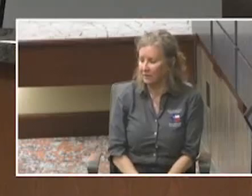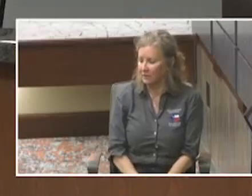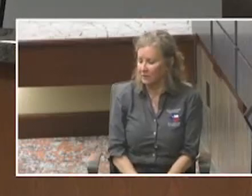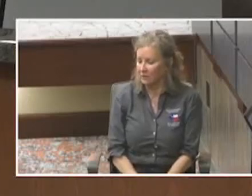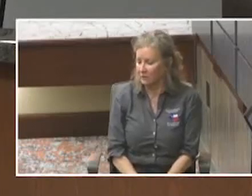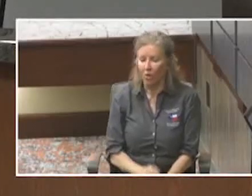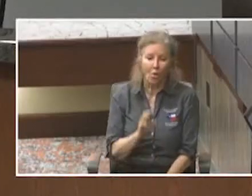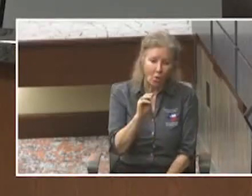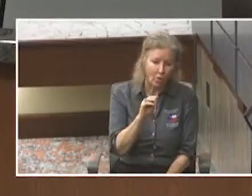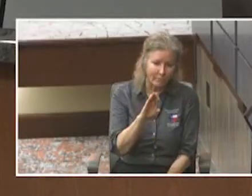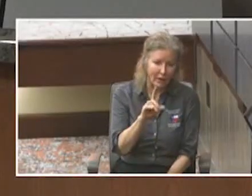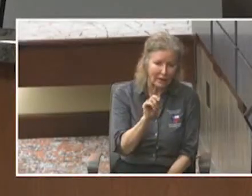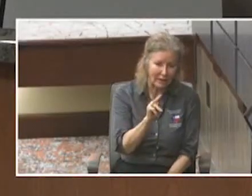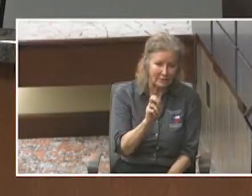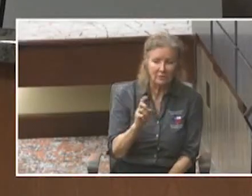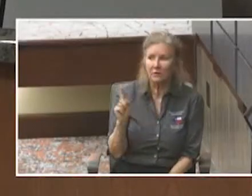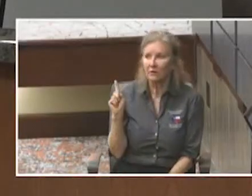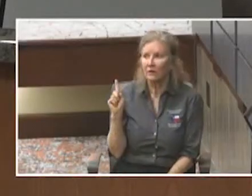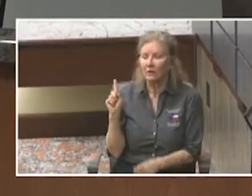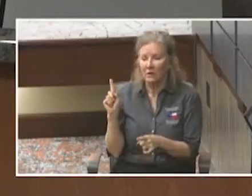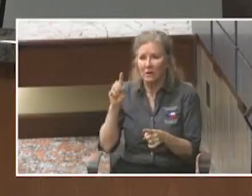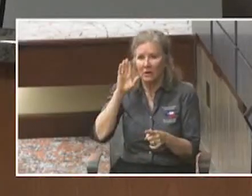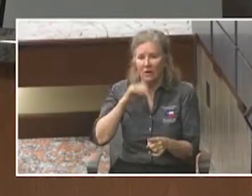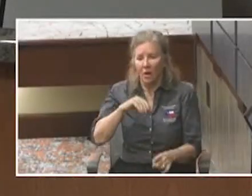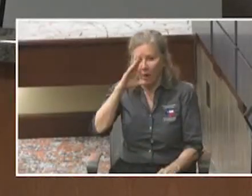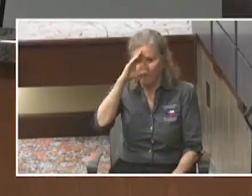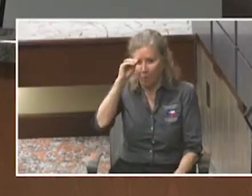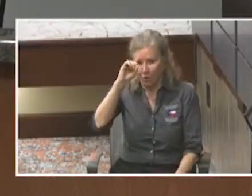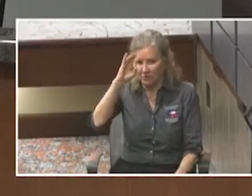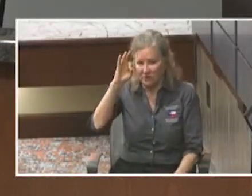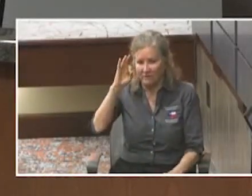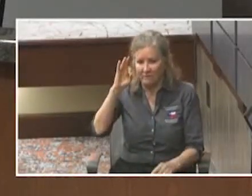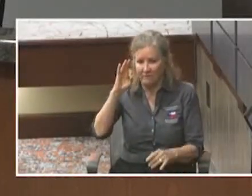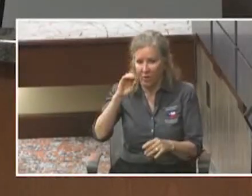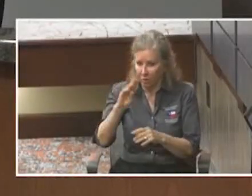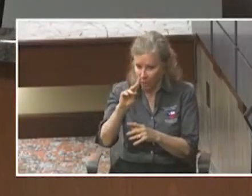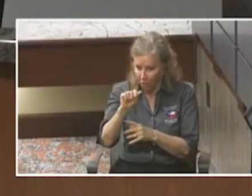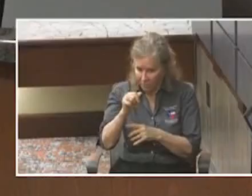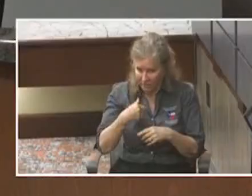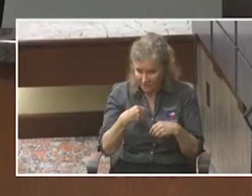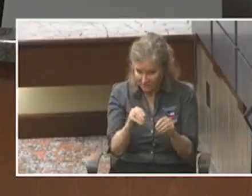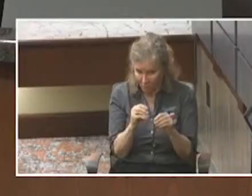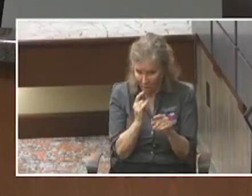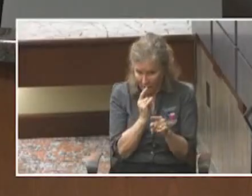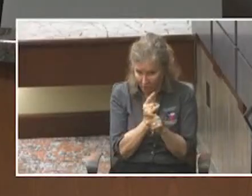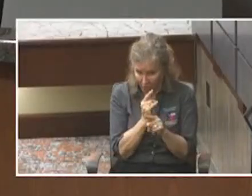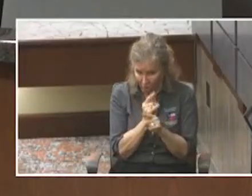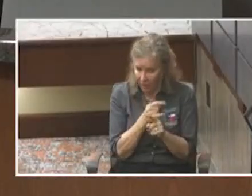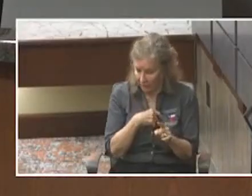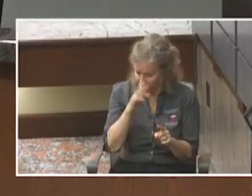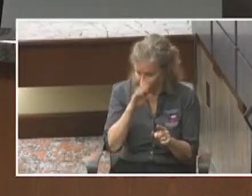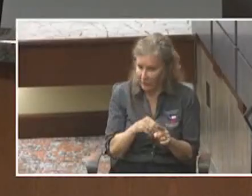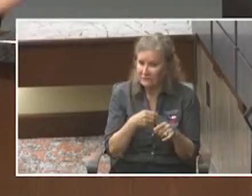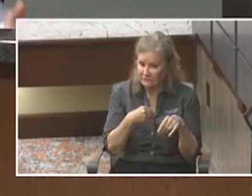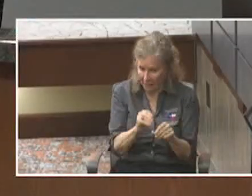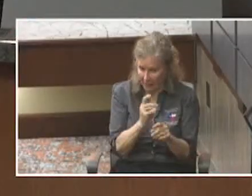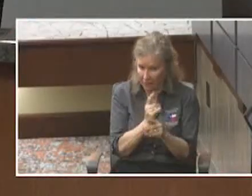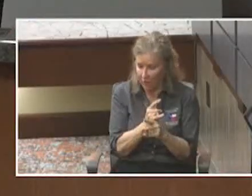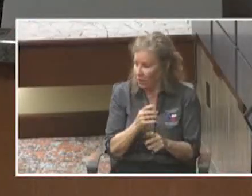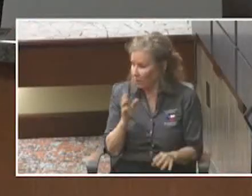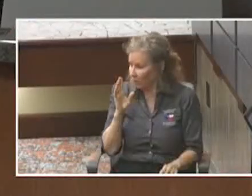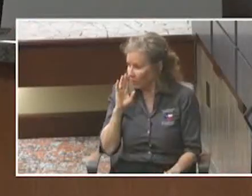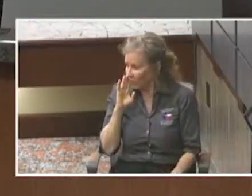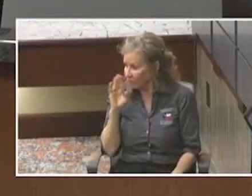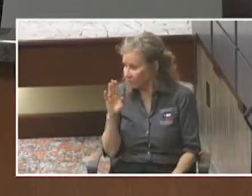know for Boys for Oklahoma, there was alcohol sales. And then do we know if there will be